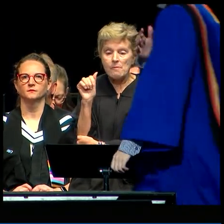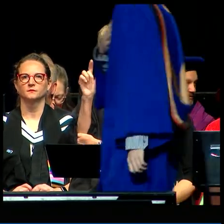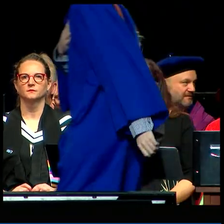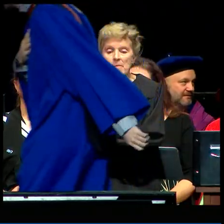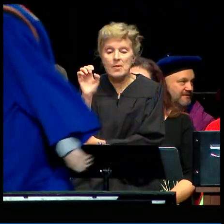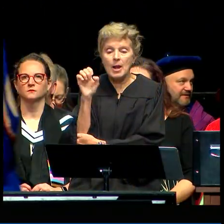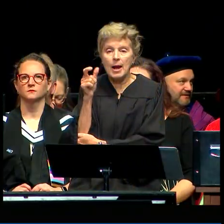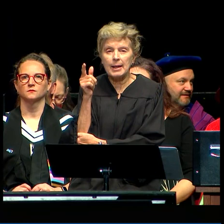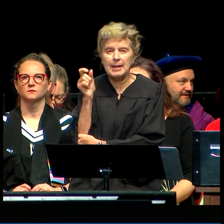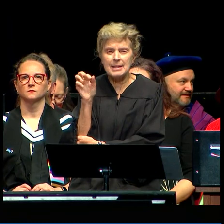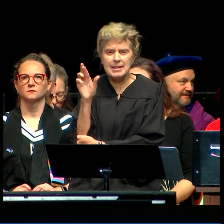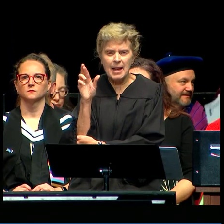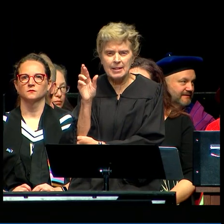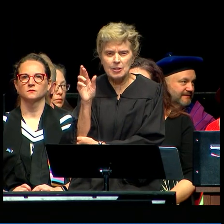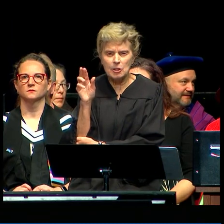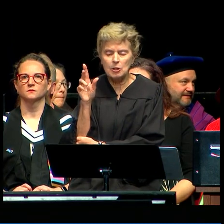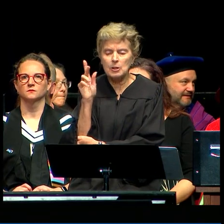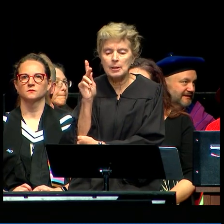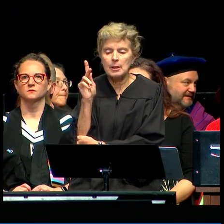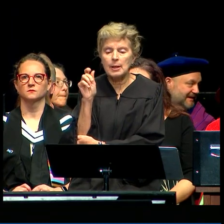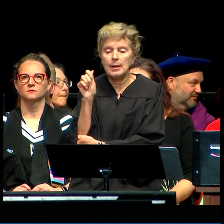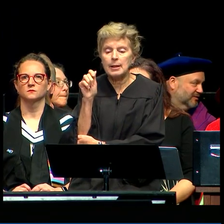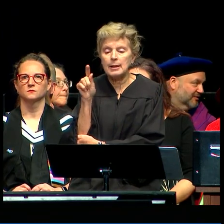Alexander Kazakov.